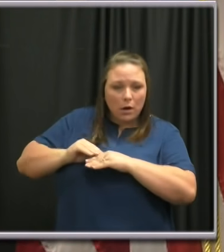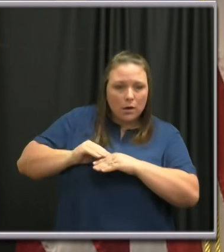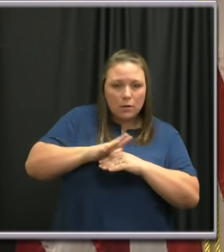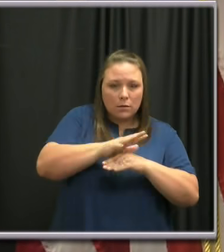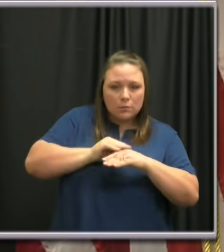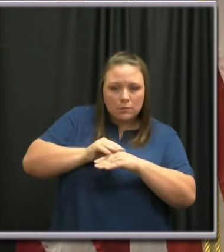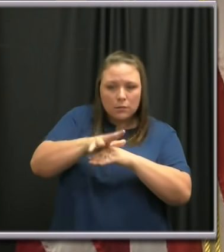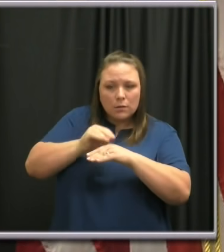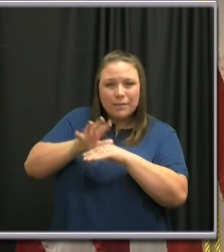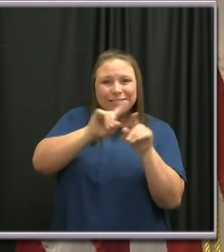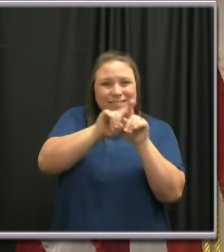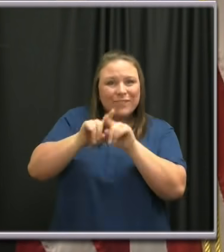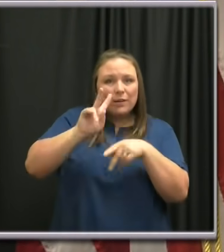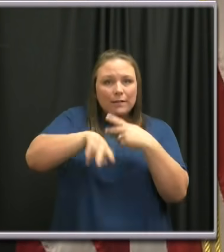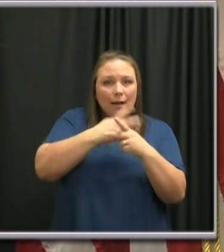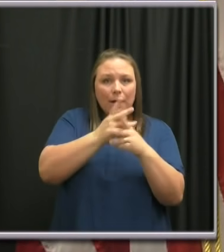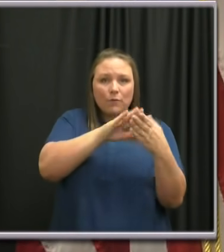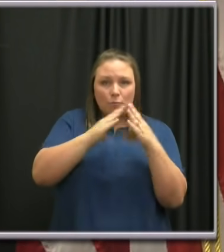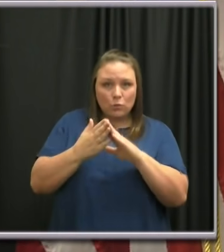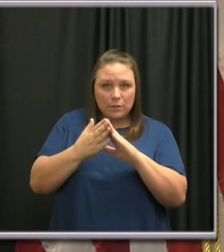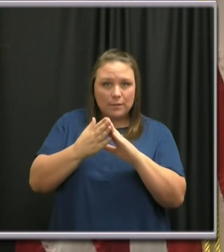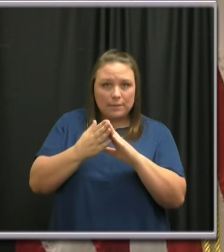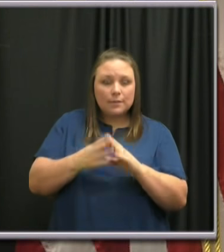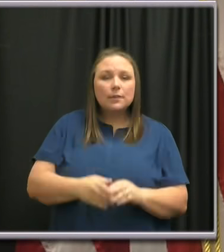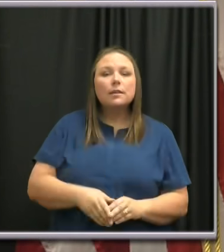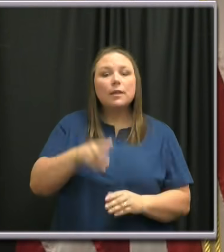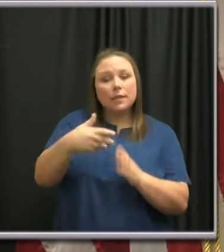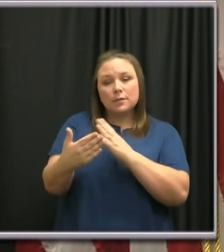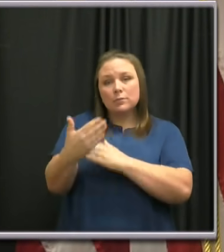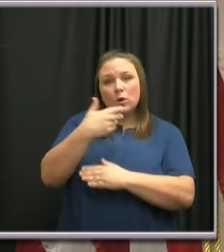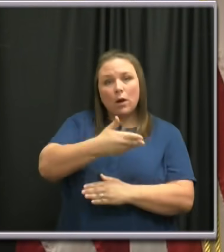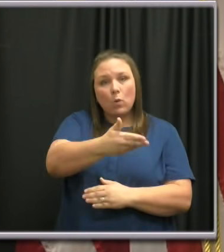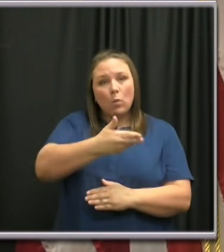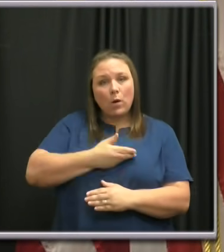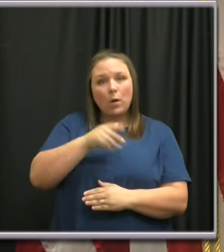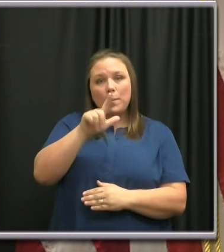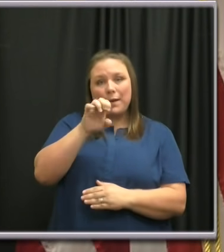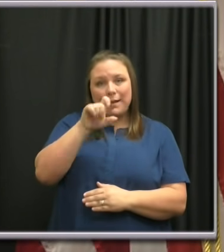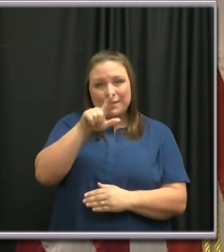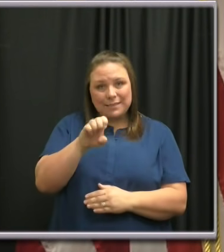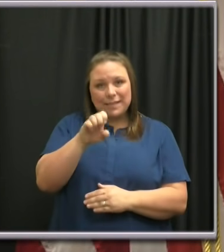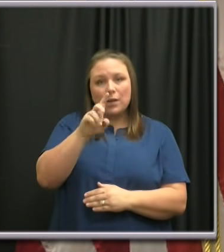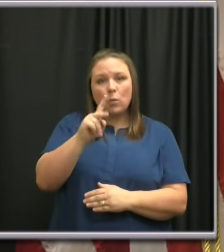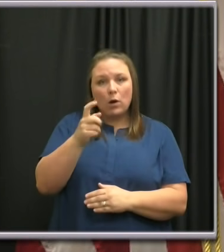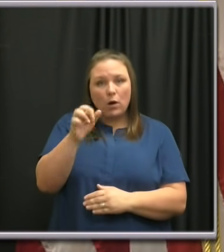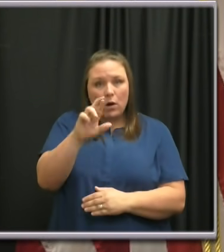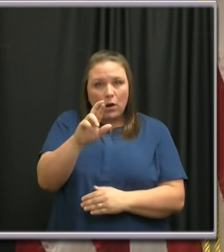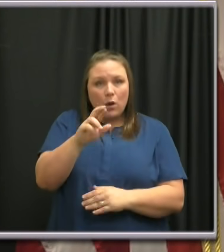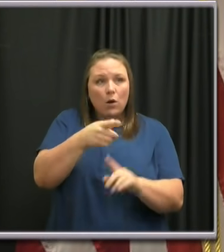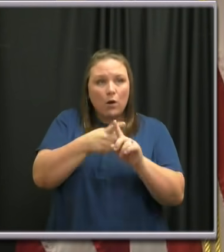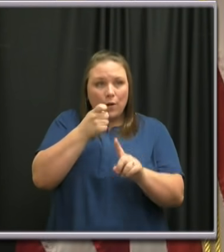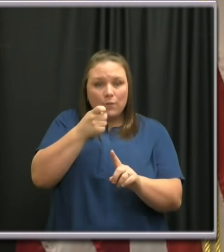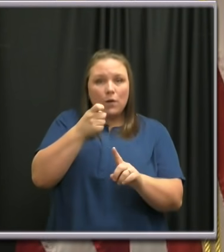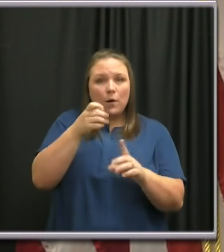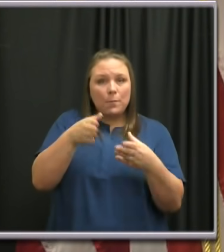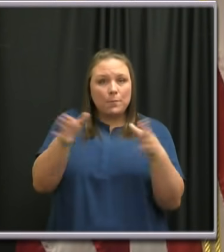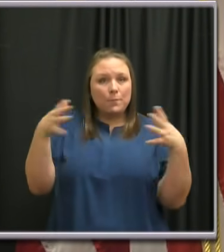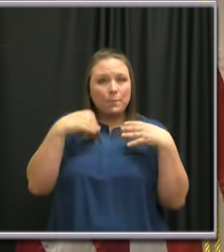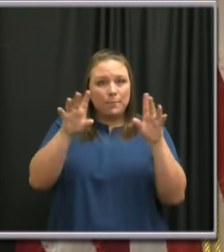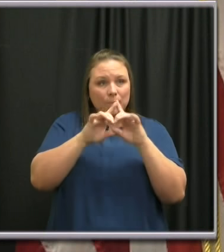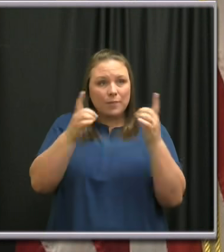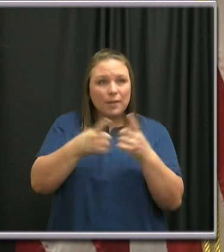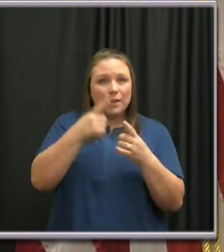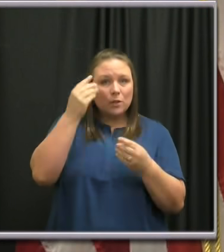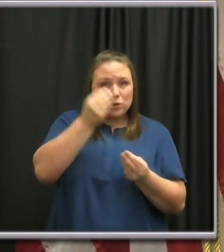County. This morning, I want to welcome back Leslie Waller, epidemiologist with the Metro Public Health Department, who will present the